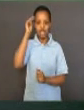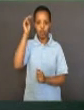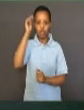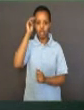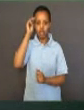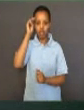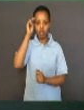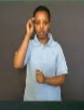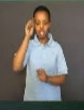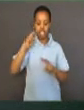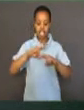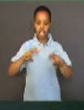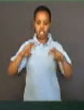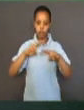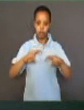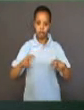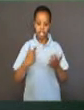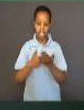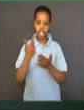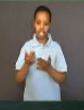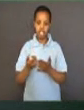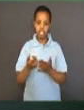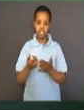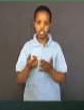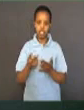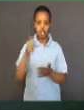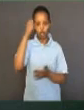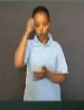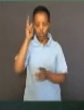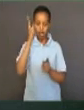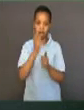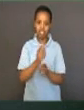Miller's experiment that proved this theory.